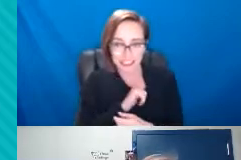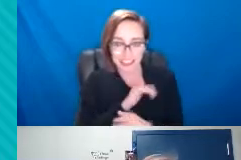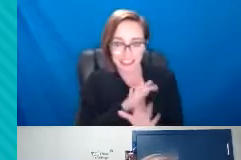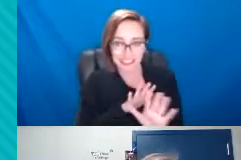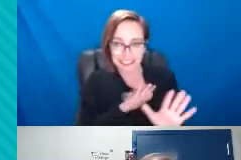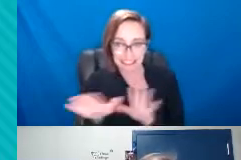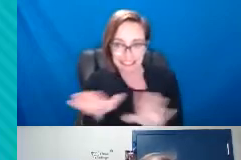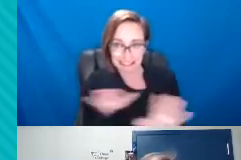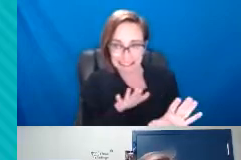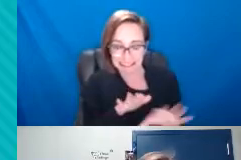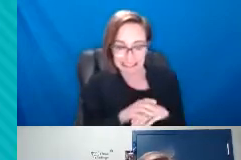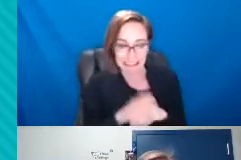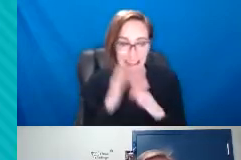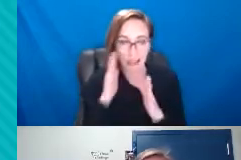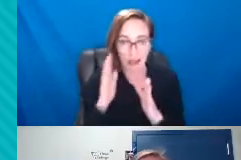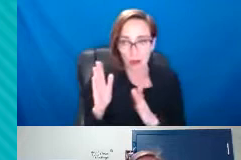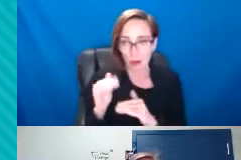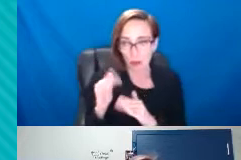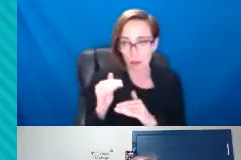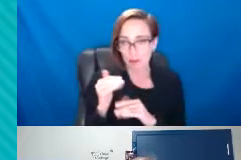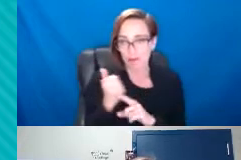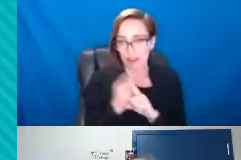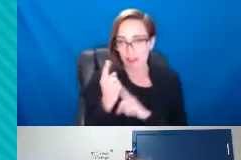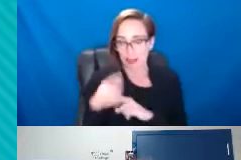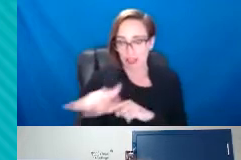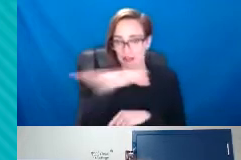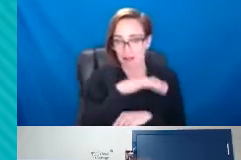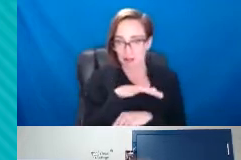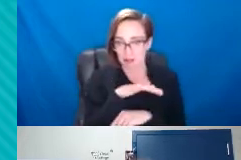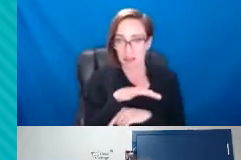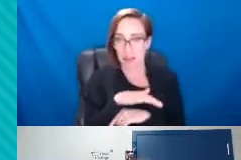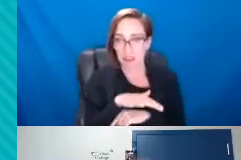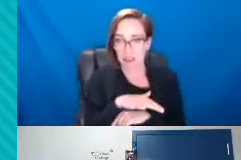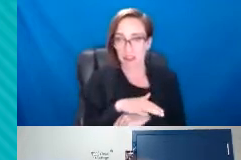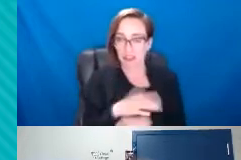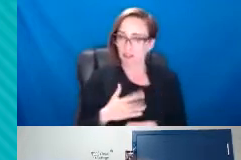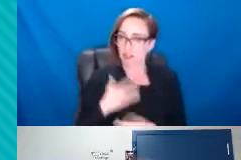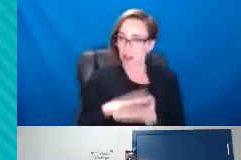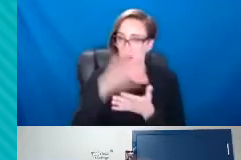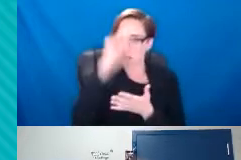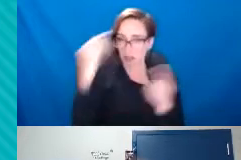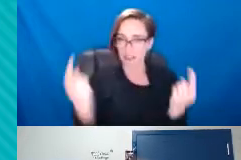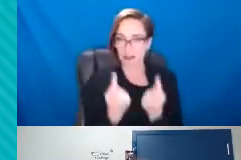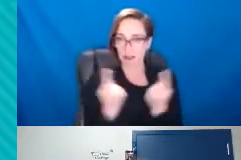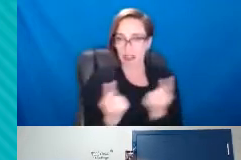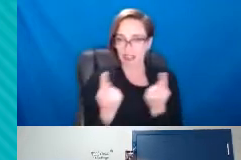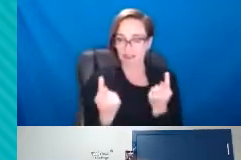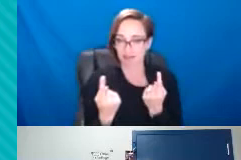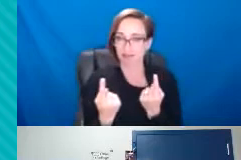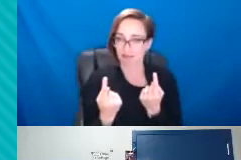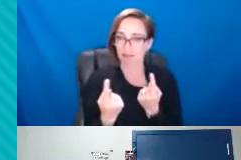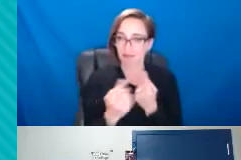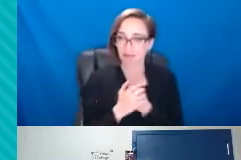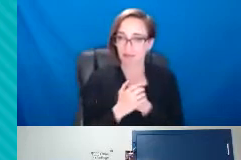hope that everybody here is going to be able to take away something from this,